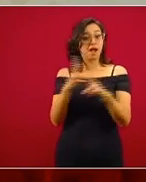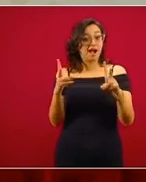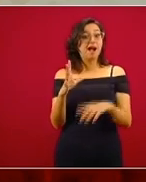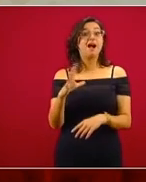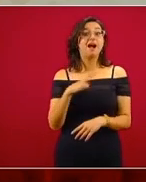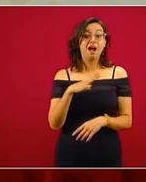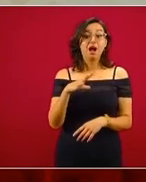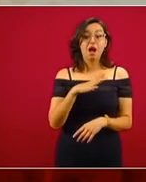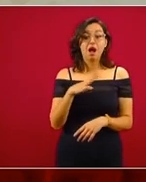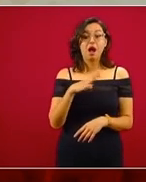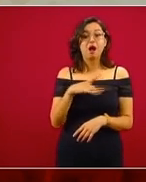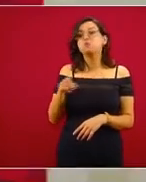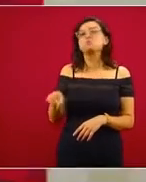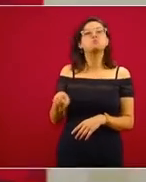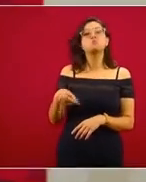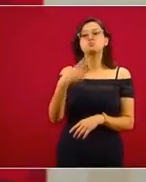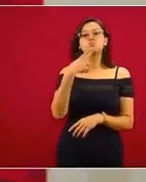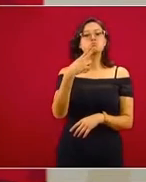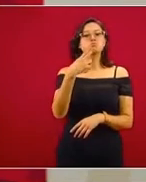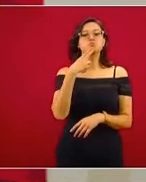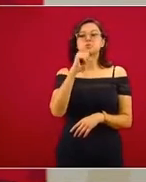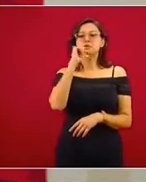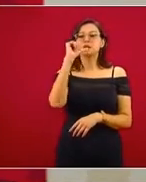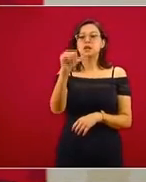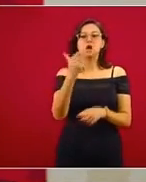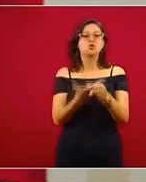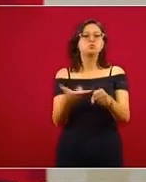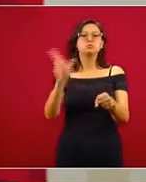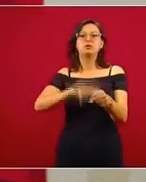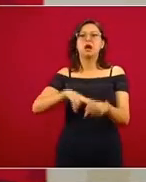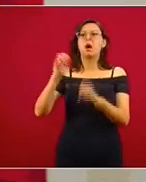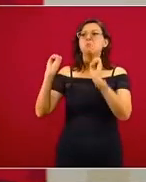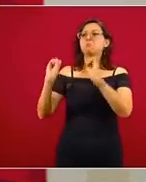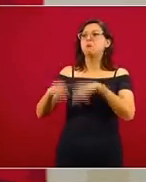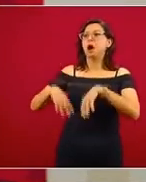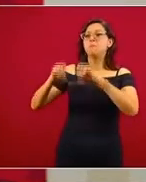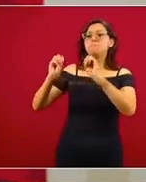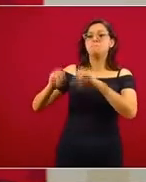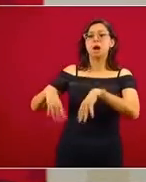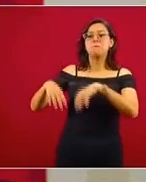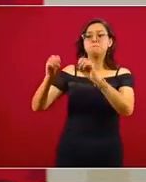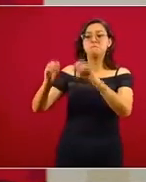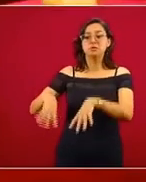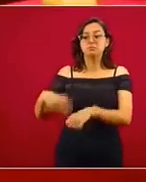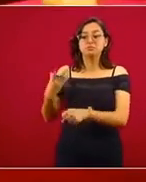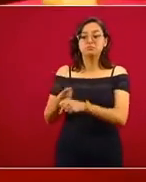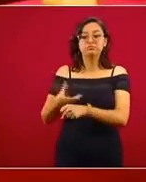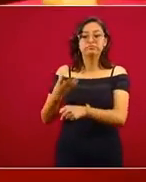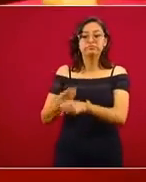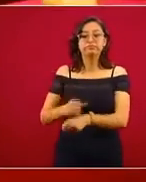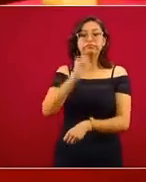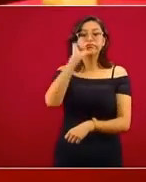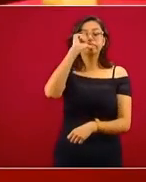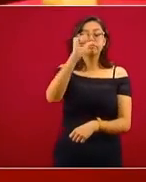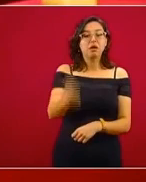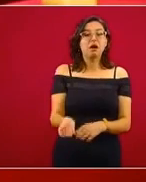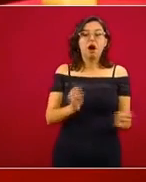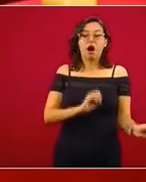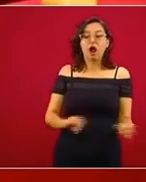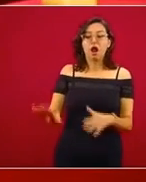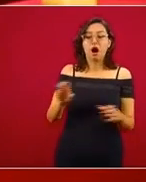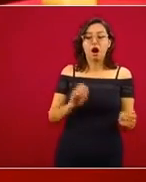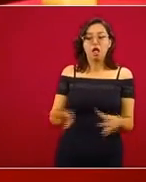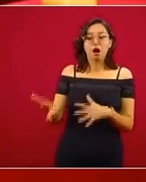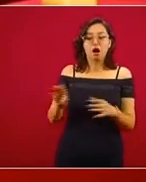used que estaban en at different desuso hospitals en los all over the distintos country hospitales because they del hadn't been país repaired. porque no se habían So it reparado. turns out Y that more than resultó